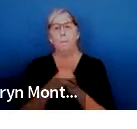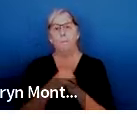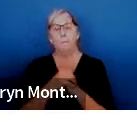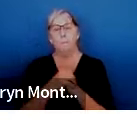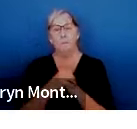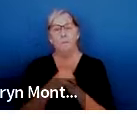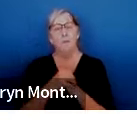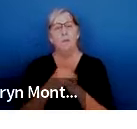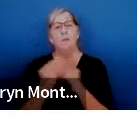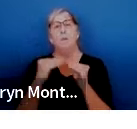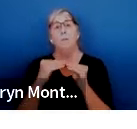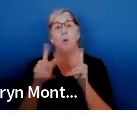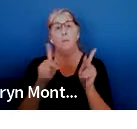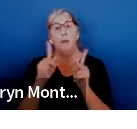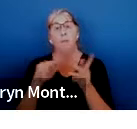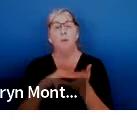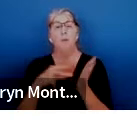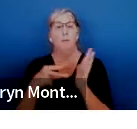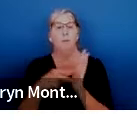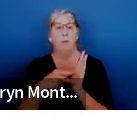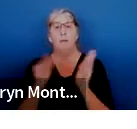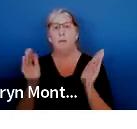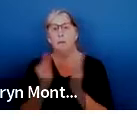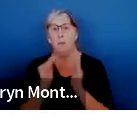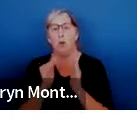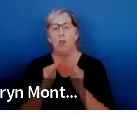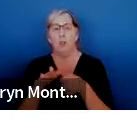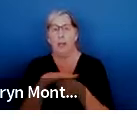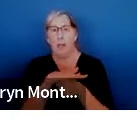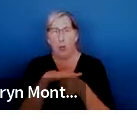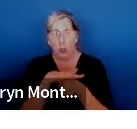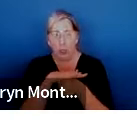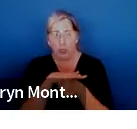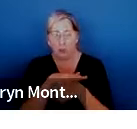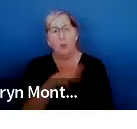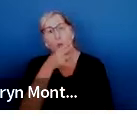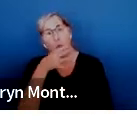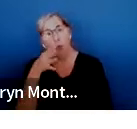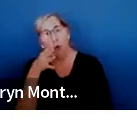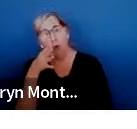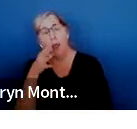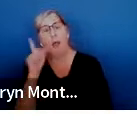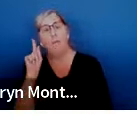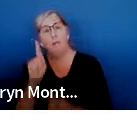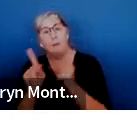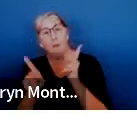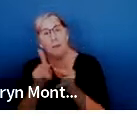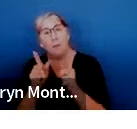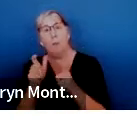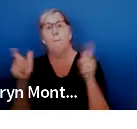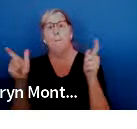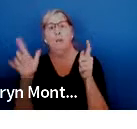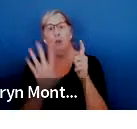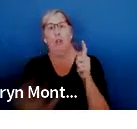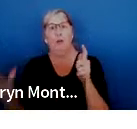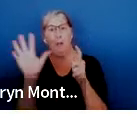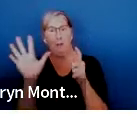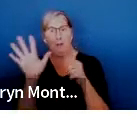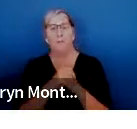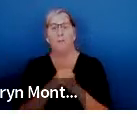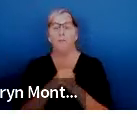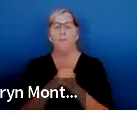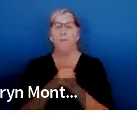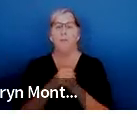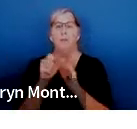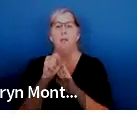of people means smaller geographic districts. More rural areas have larger districts. And let's go to the state